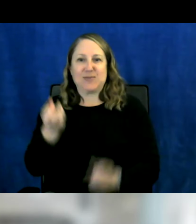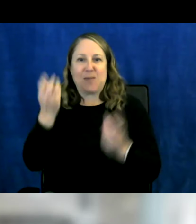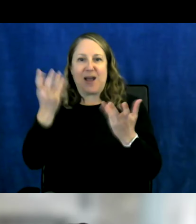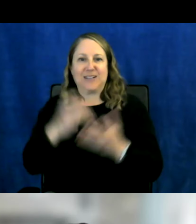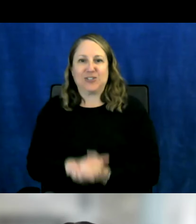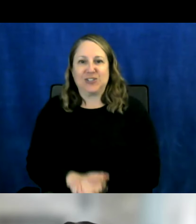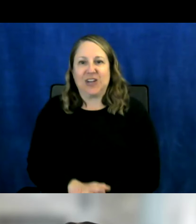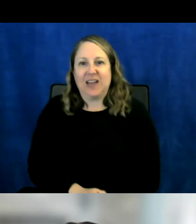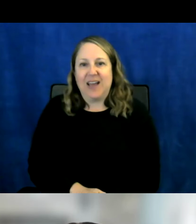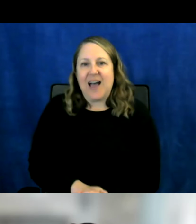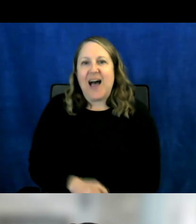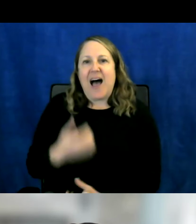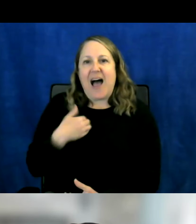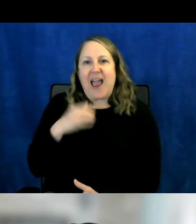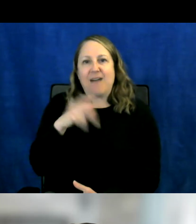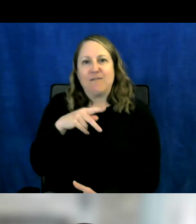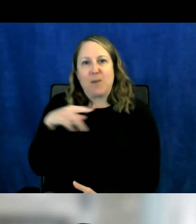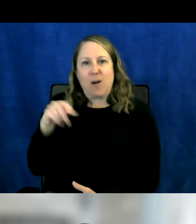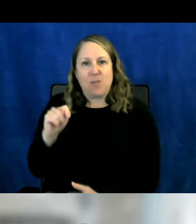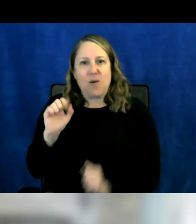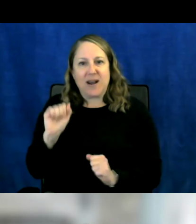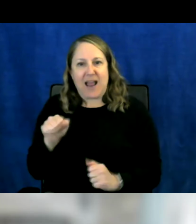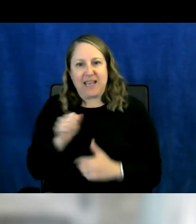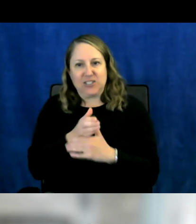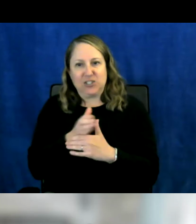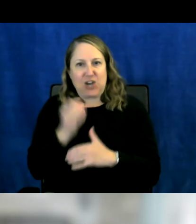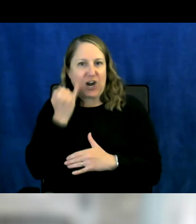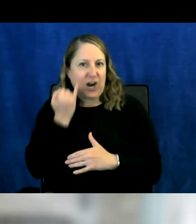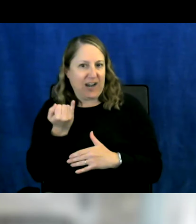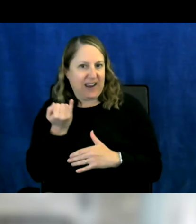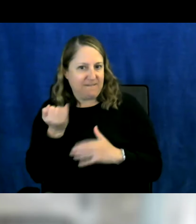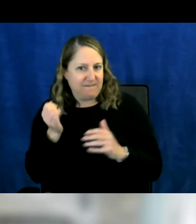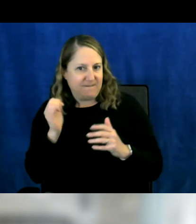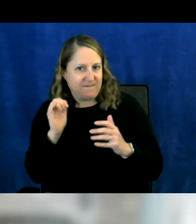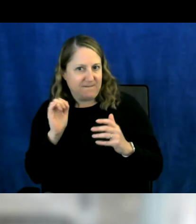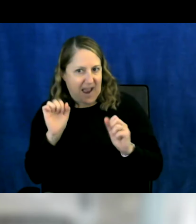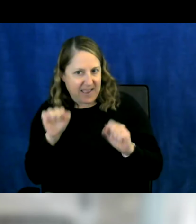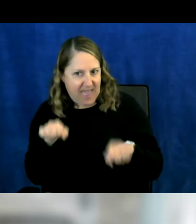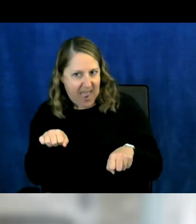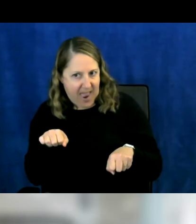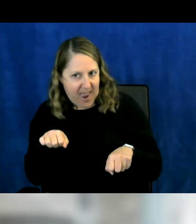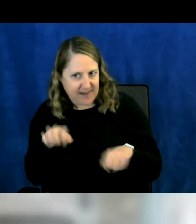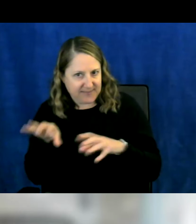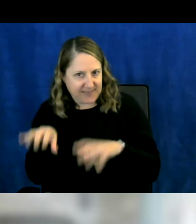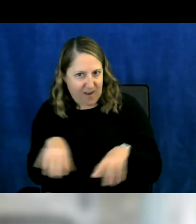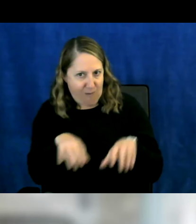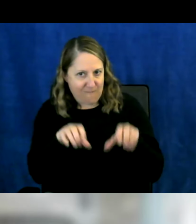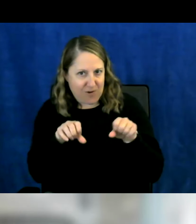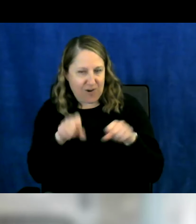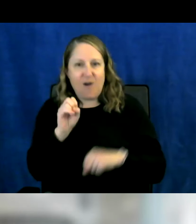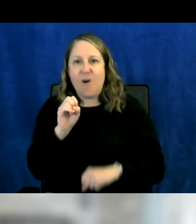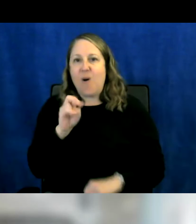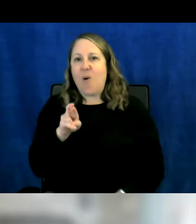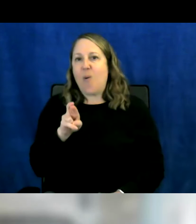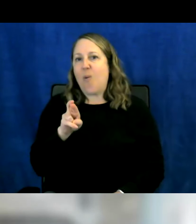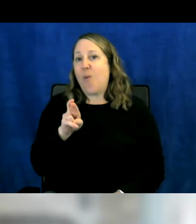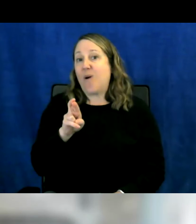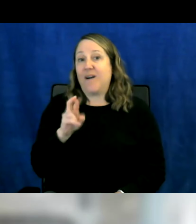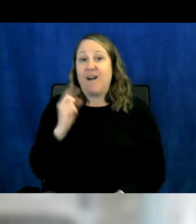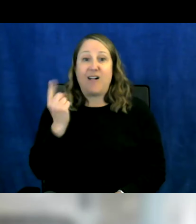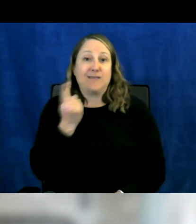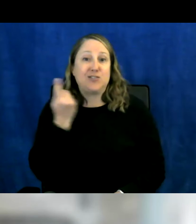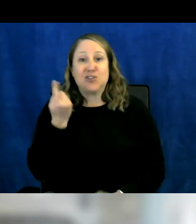have a PowerPoint I could put on the screen for you all if I'm able to take over sharing. Otherwise, I can just